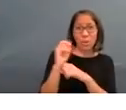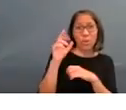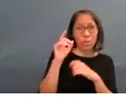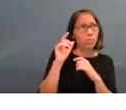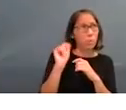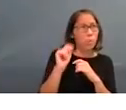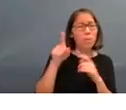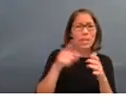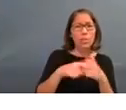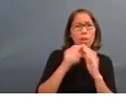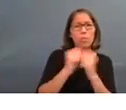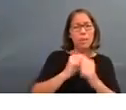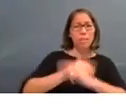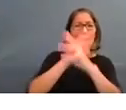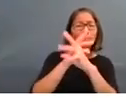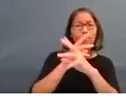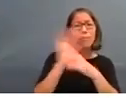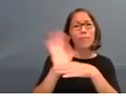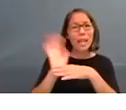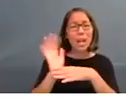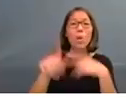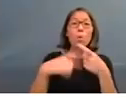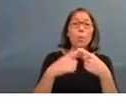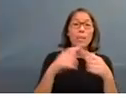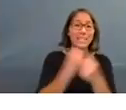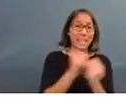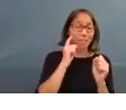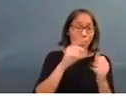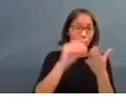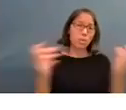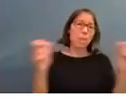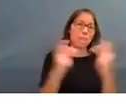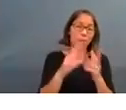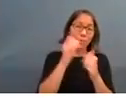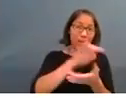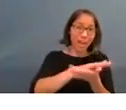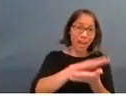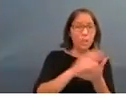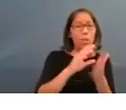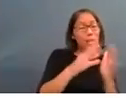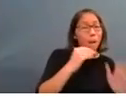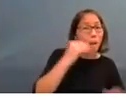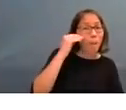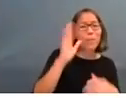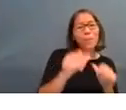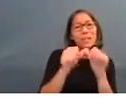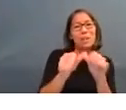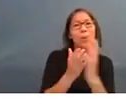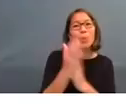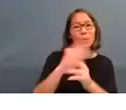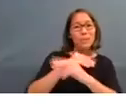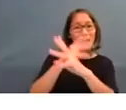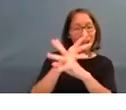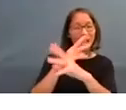to continue that. And then when it is safe for students to come back to campus, students who are home, they will continue through televideo, but our